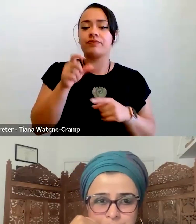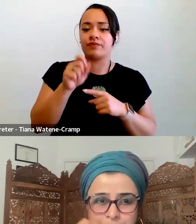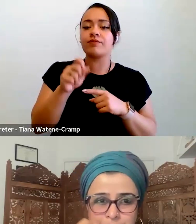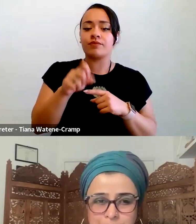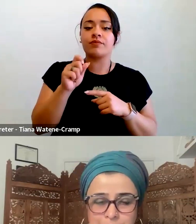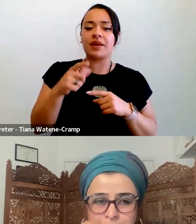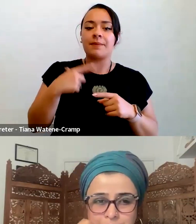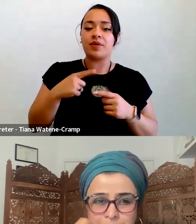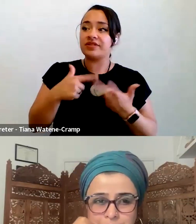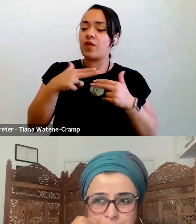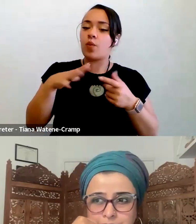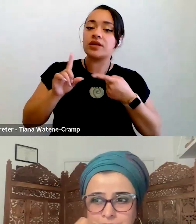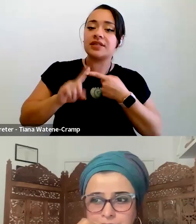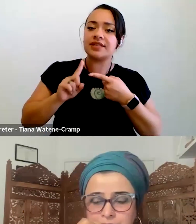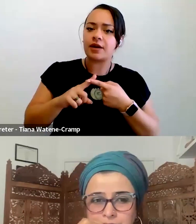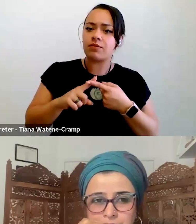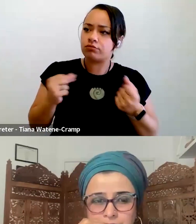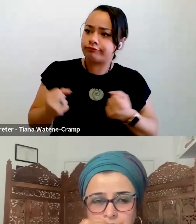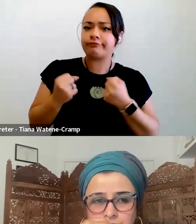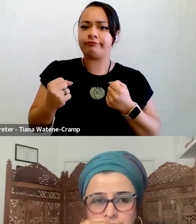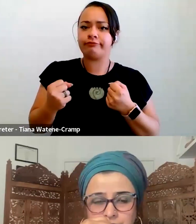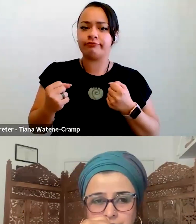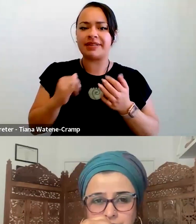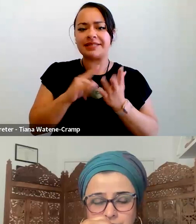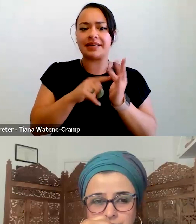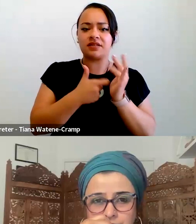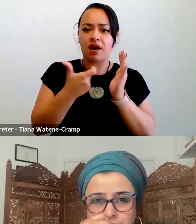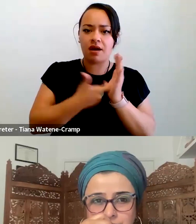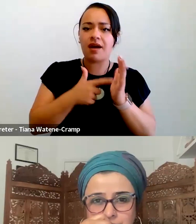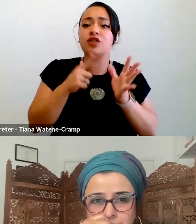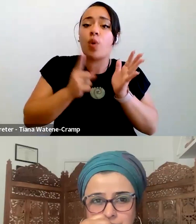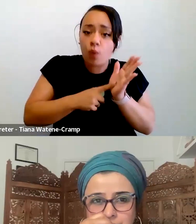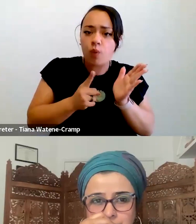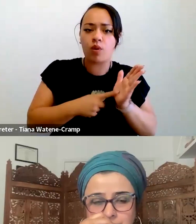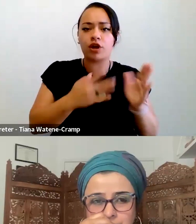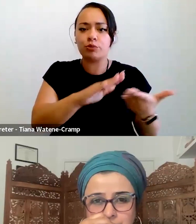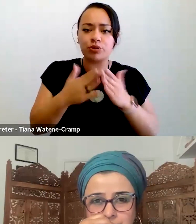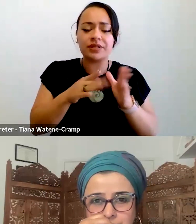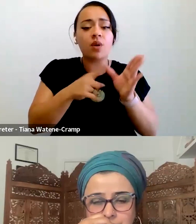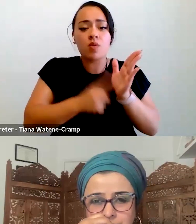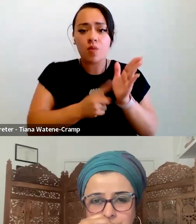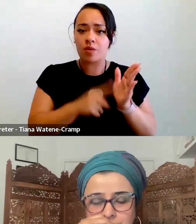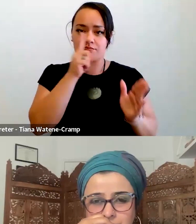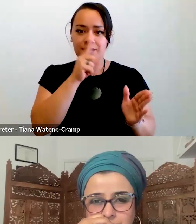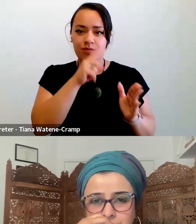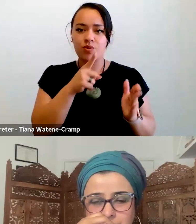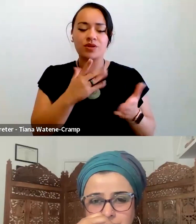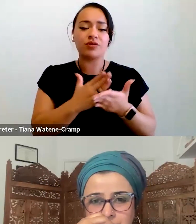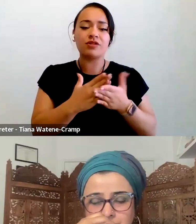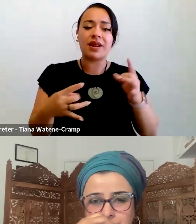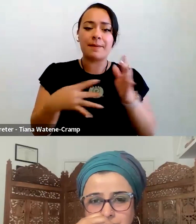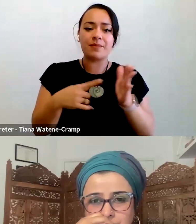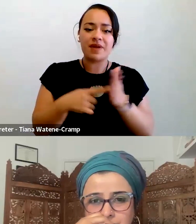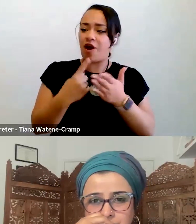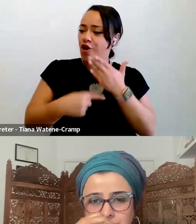robust sector, then it is all audiences, then it is all communities. It is that connectedness that's so important, and that only really arts and culture